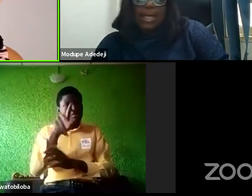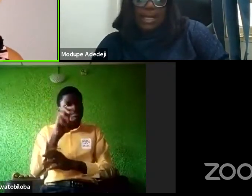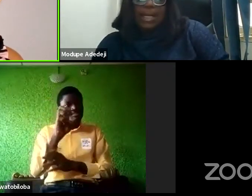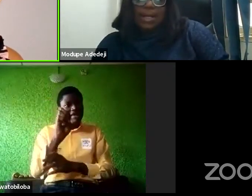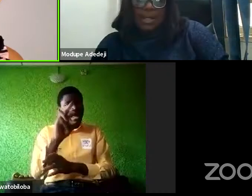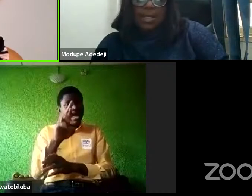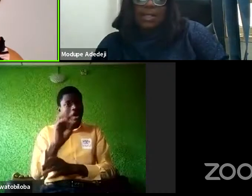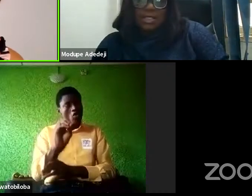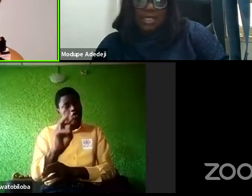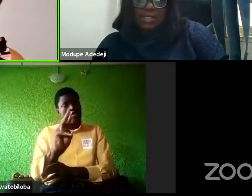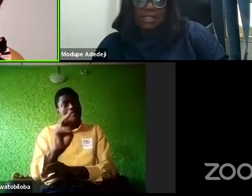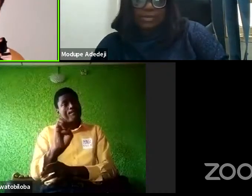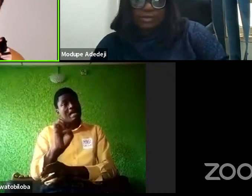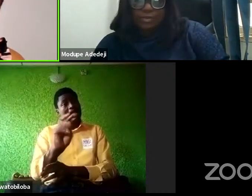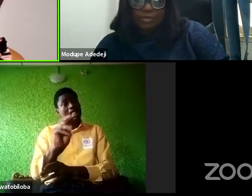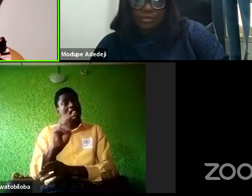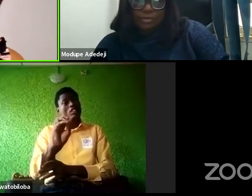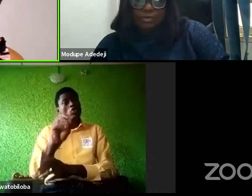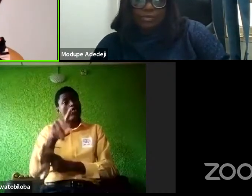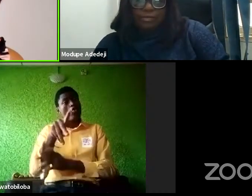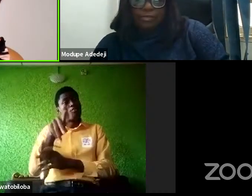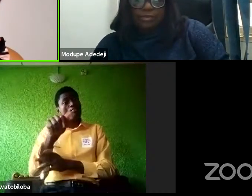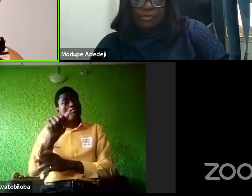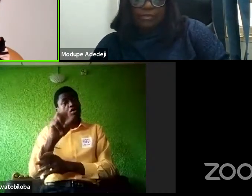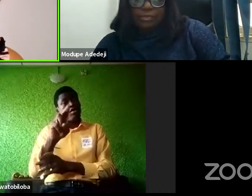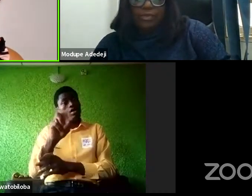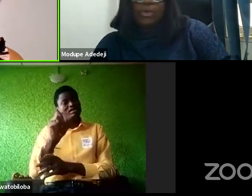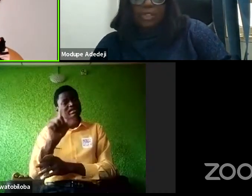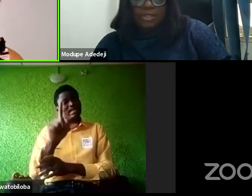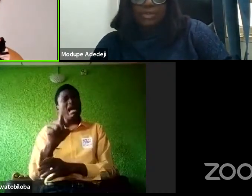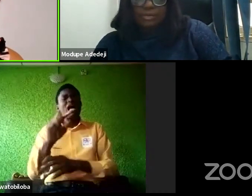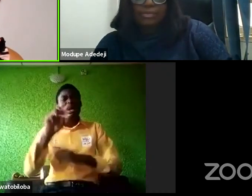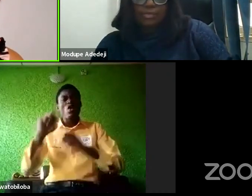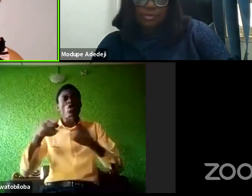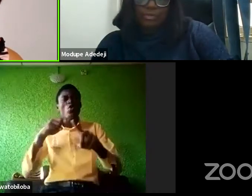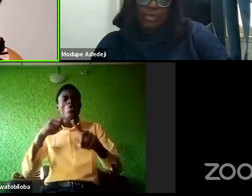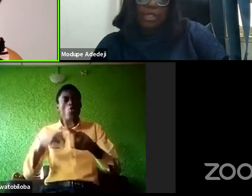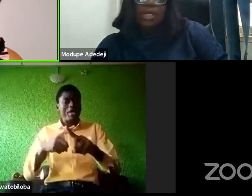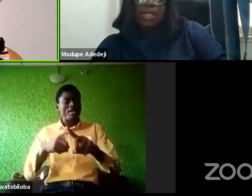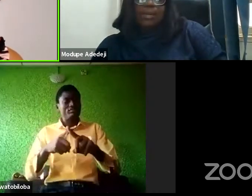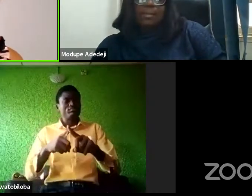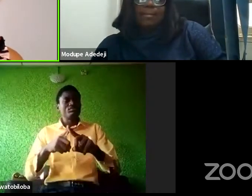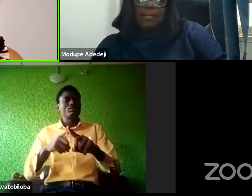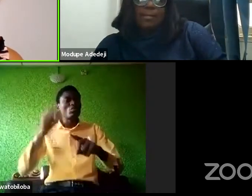stage? And when should a woman cry wolf? When should a woman cry wolf? I've seen